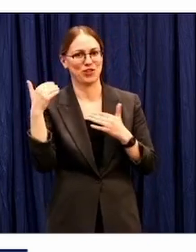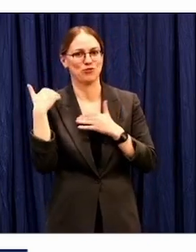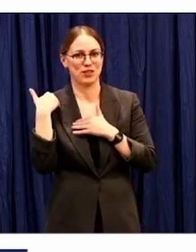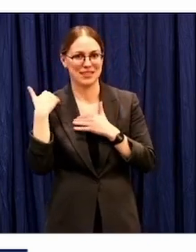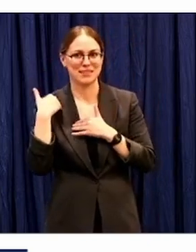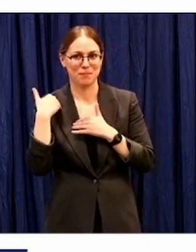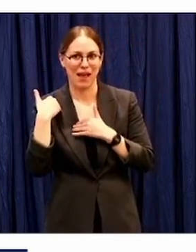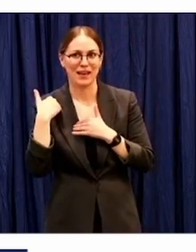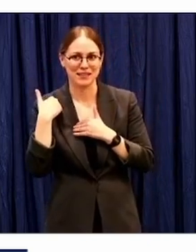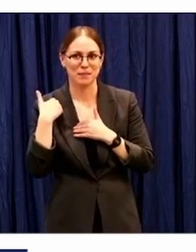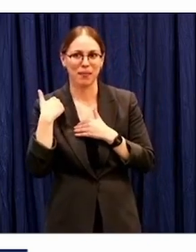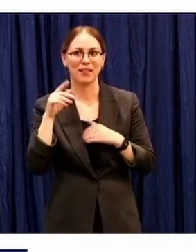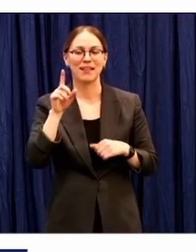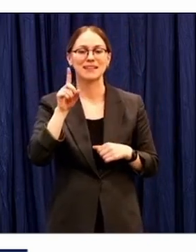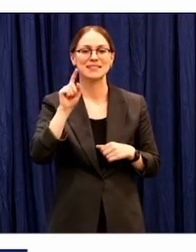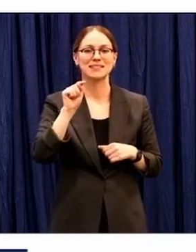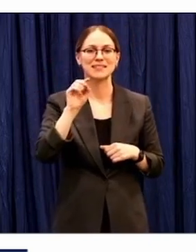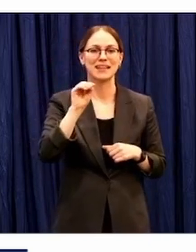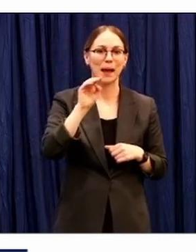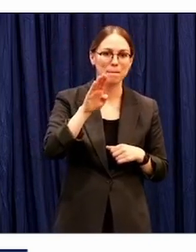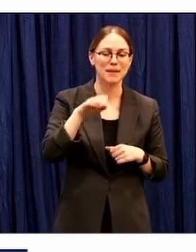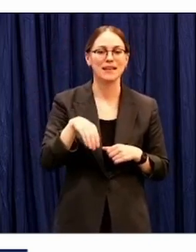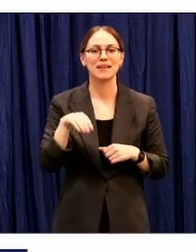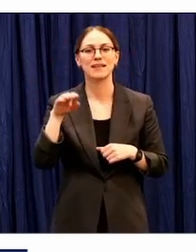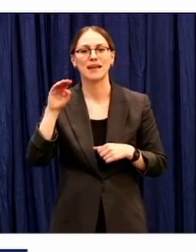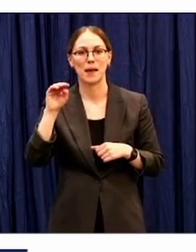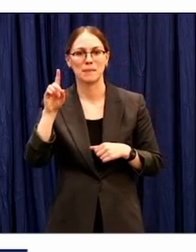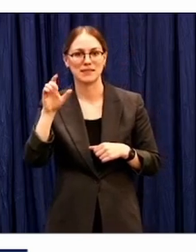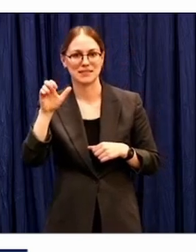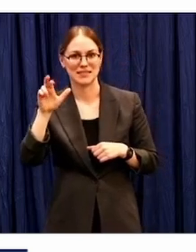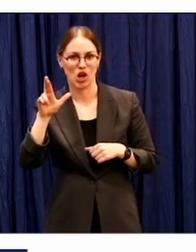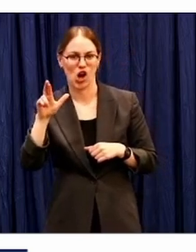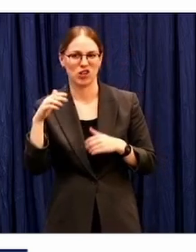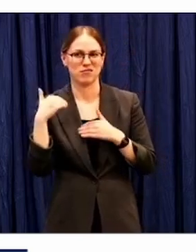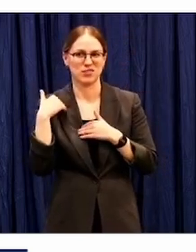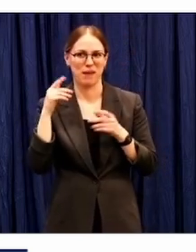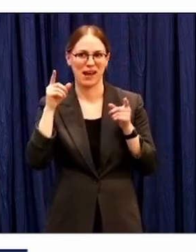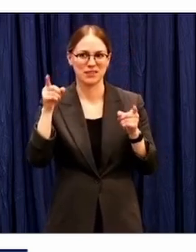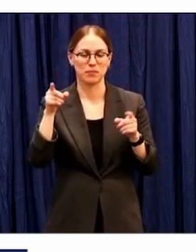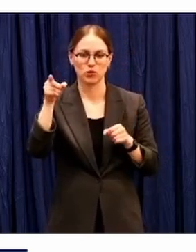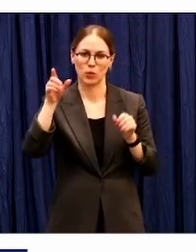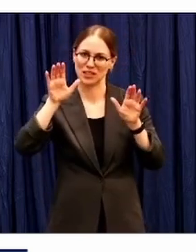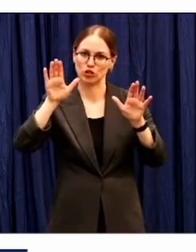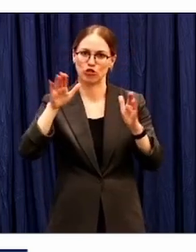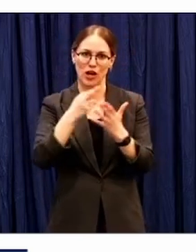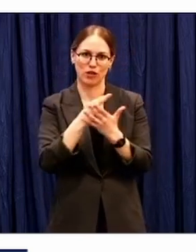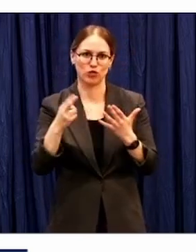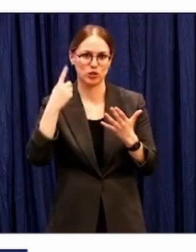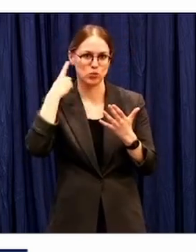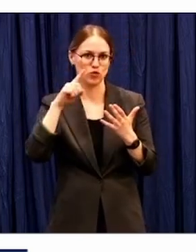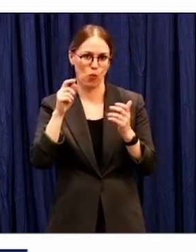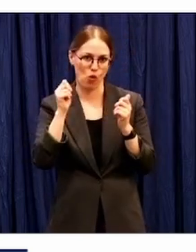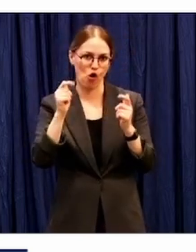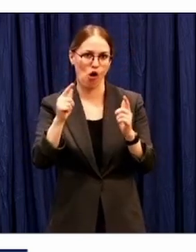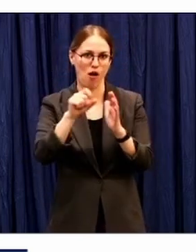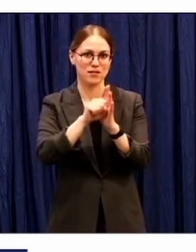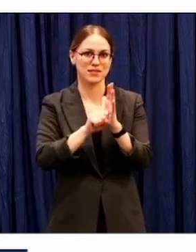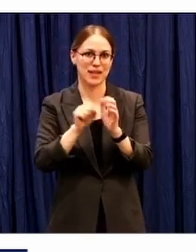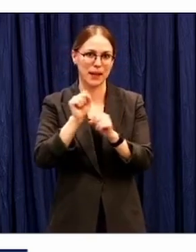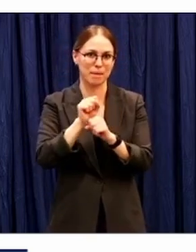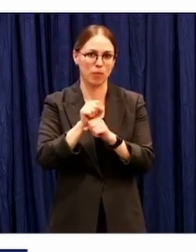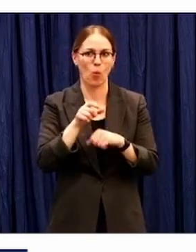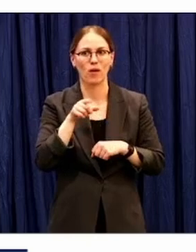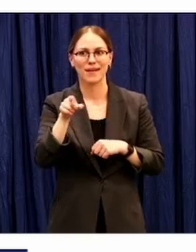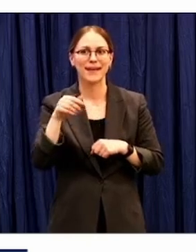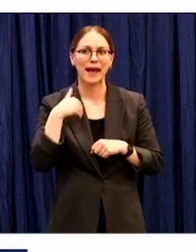bosses, one in DTMB and one in Department of Civil Rights. So he is a great resource for all state employees and provides all sorts of